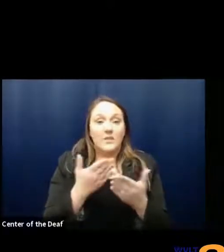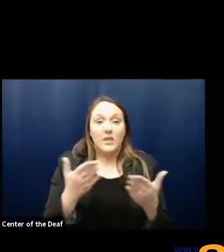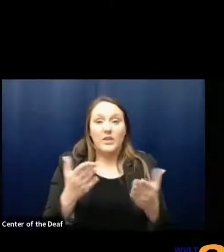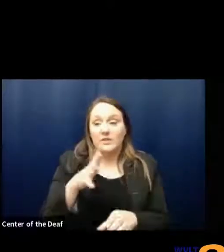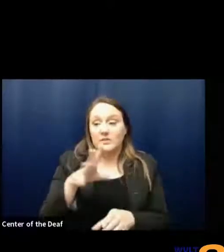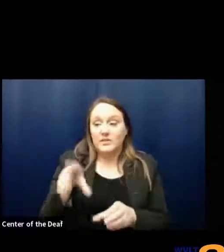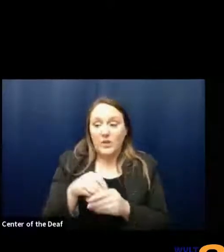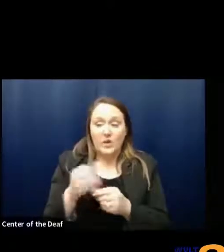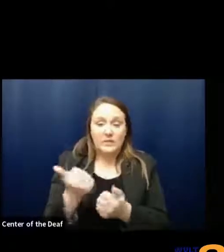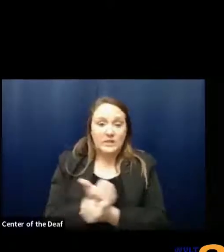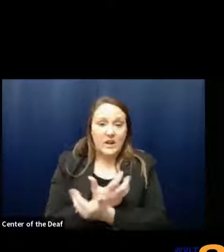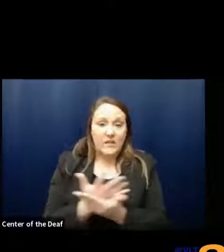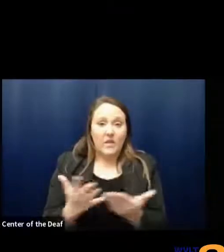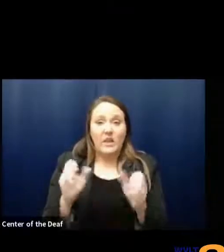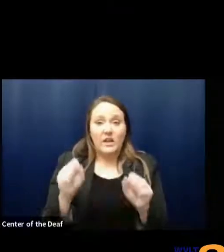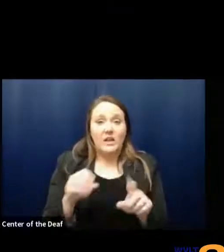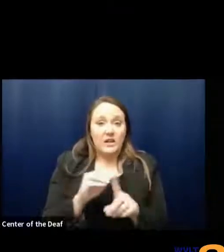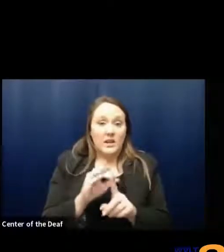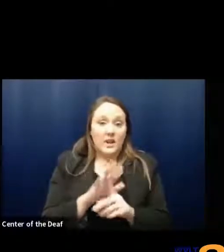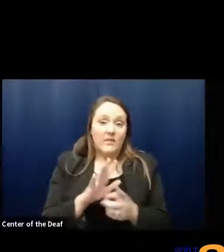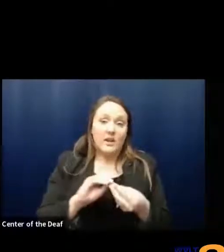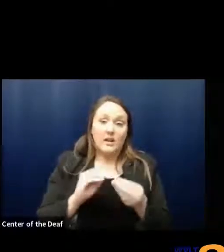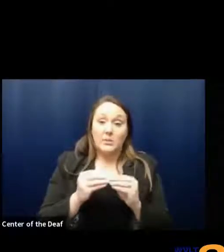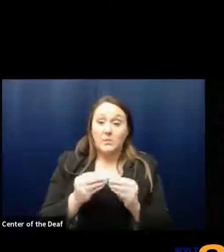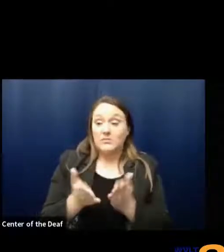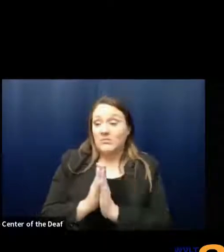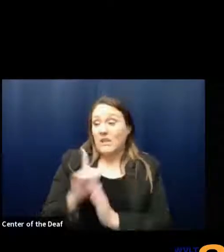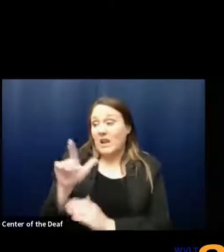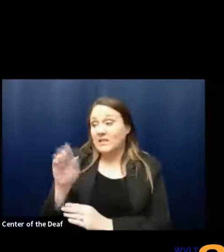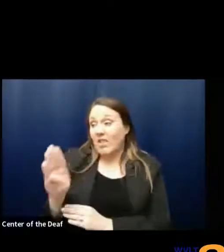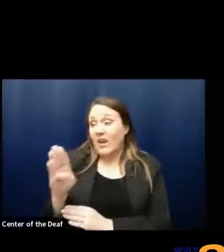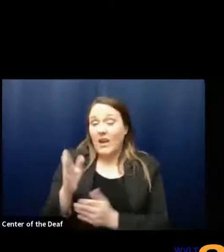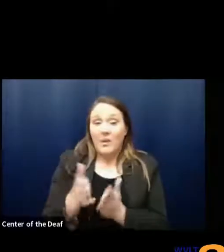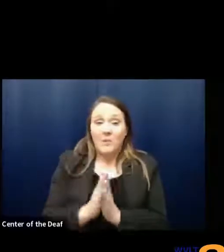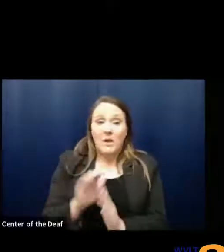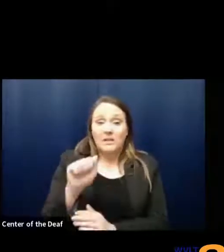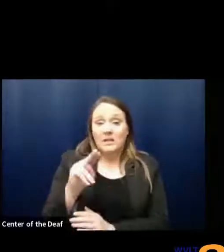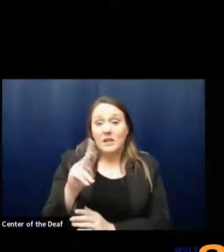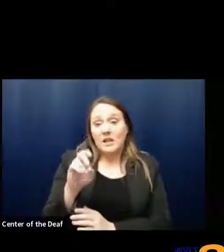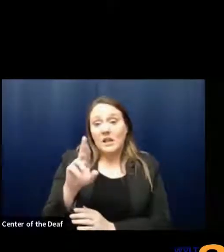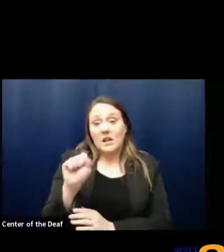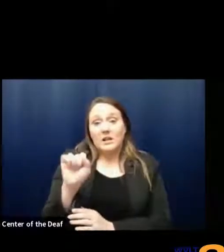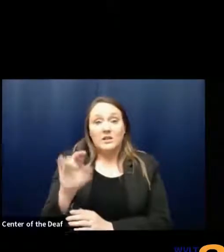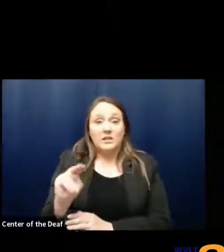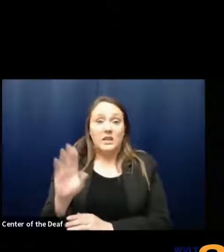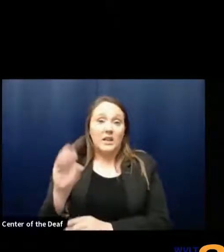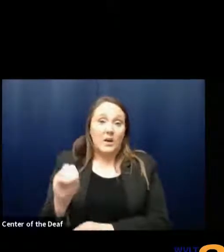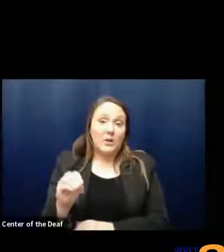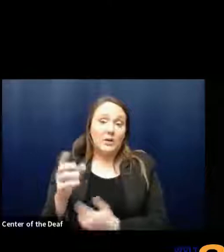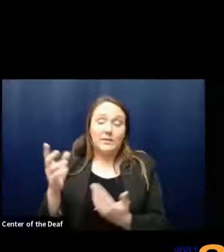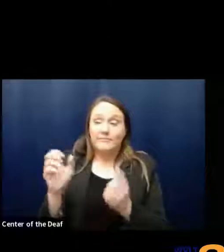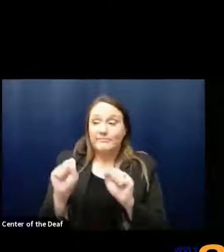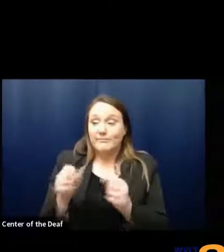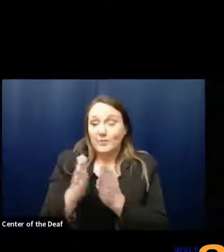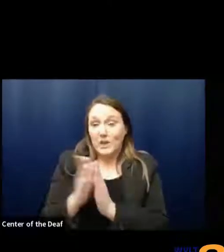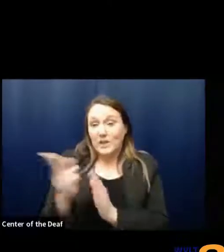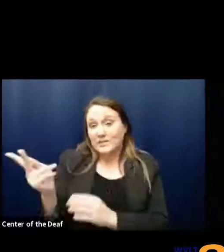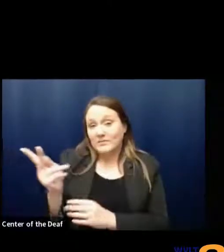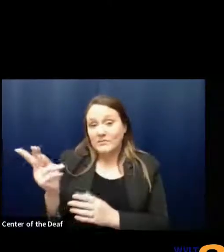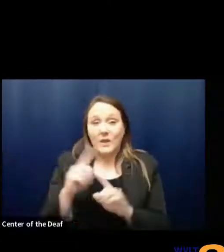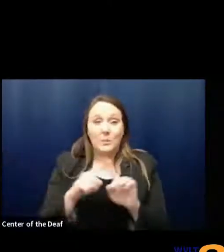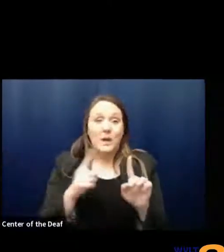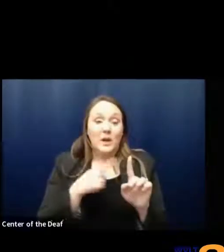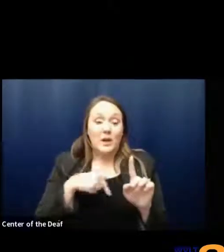those things can impact numbers. So ask the labs, ask Anderson County or the East Tennessee Regional Health Office if you'd like. But what we're